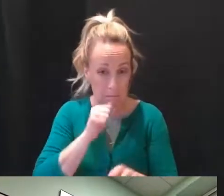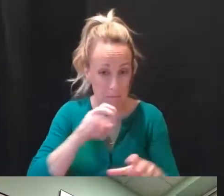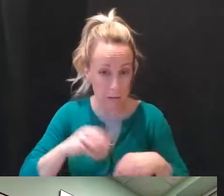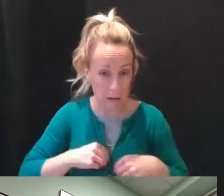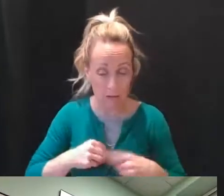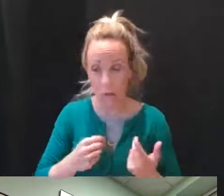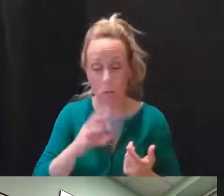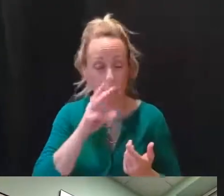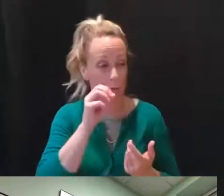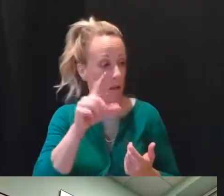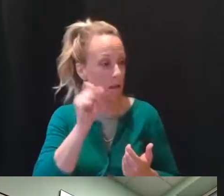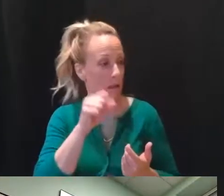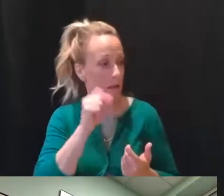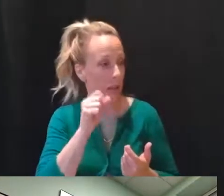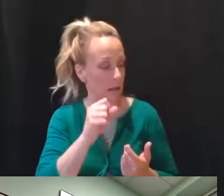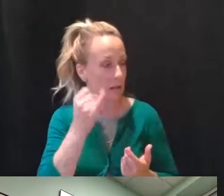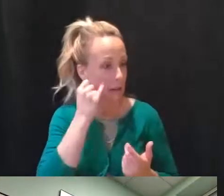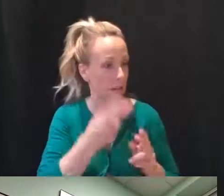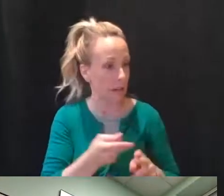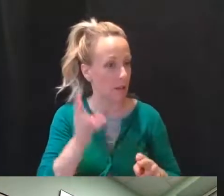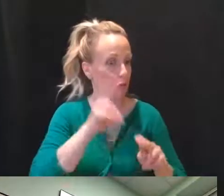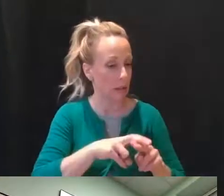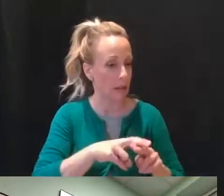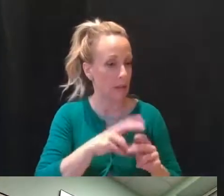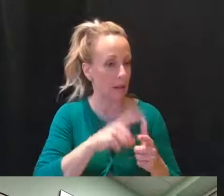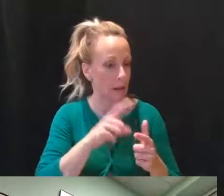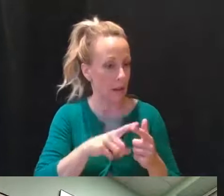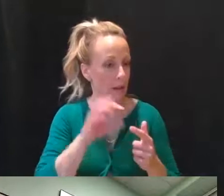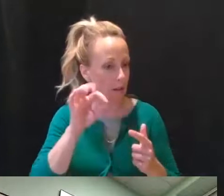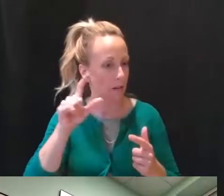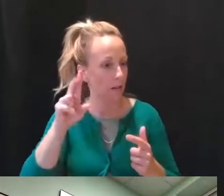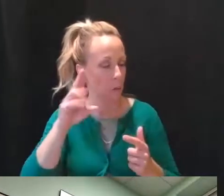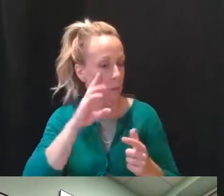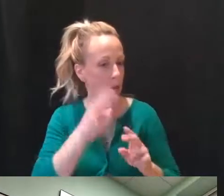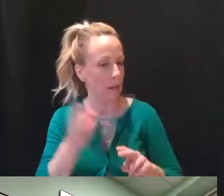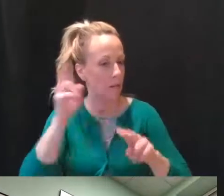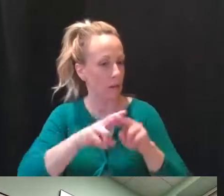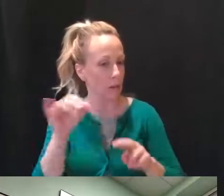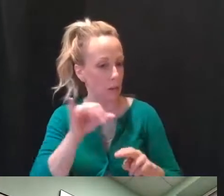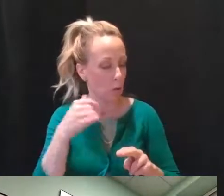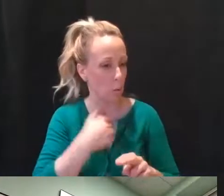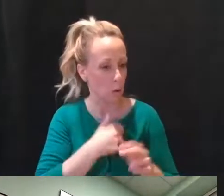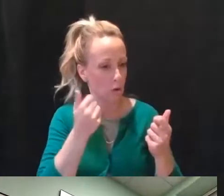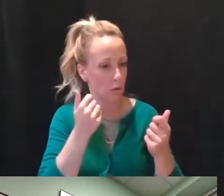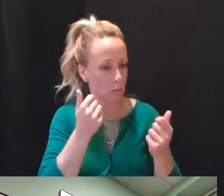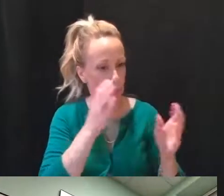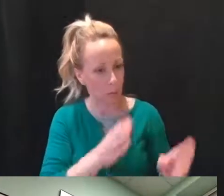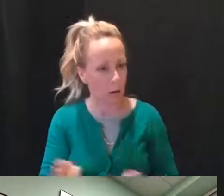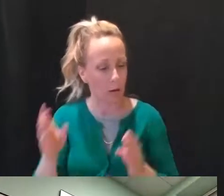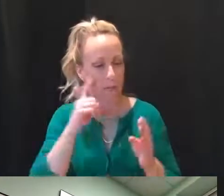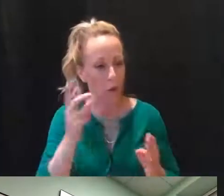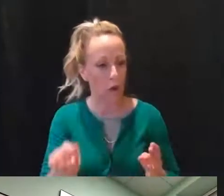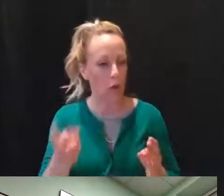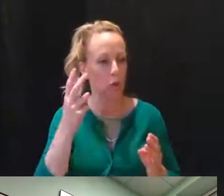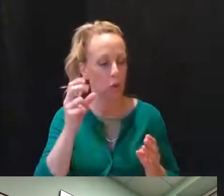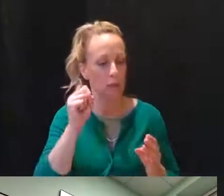Absolutely. Because of increase in COVID-19, at the same time, we are preparing for flu season. So the concern is, are